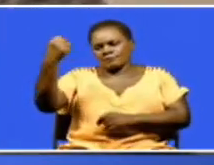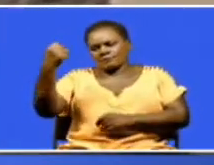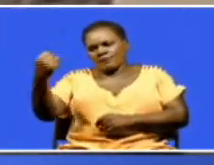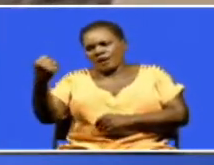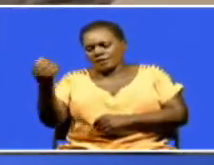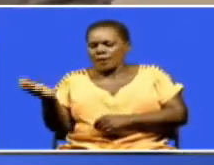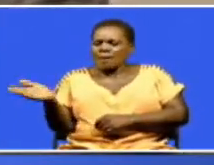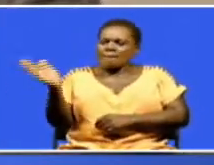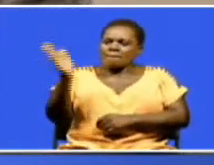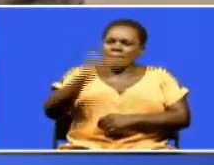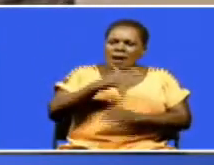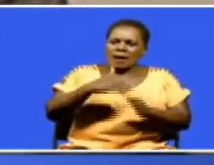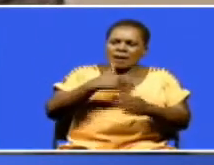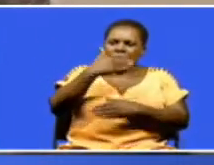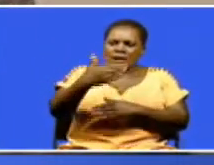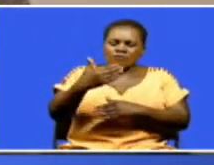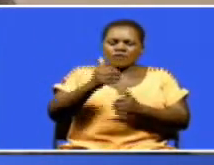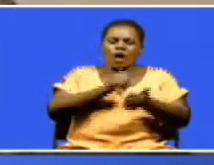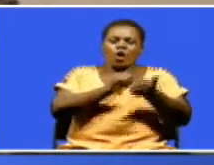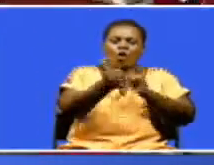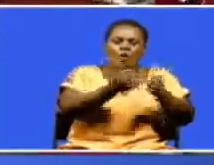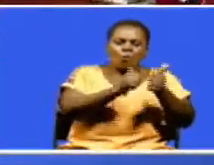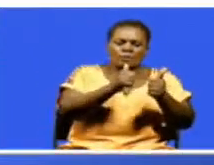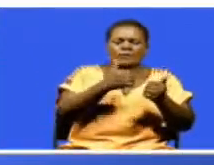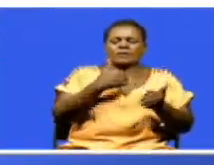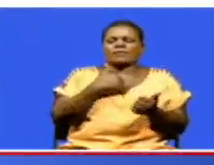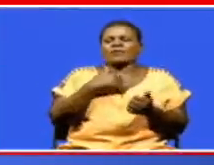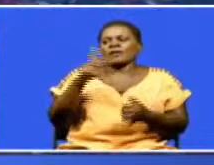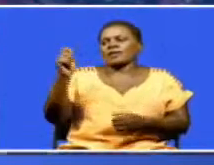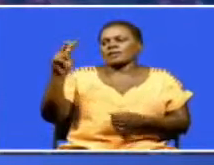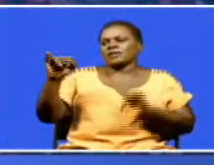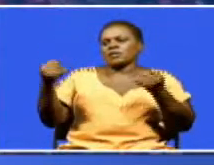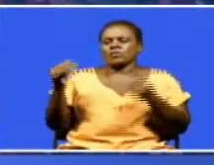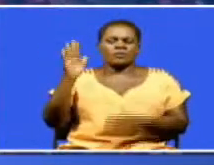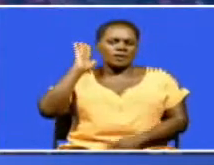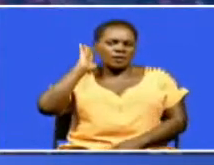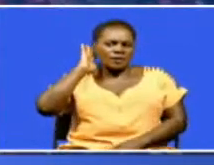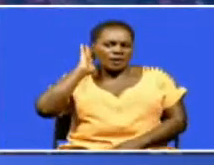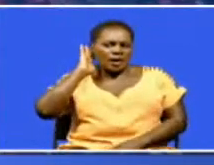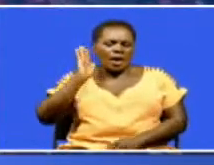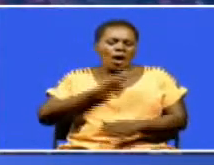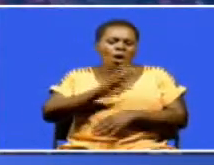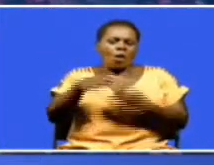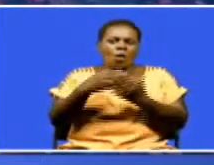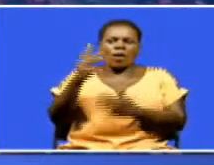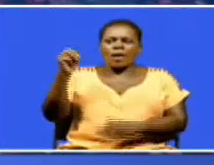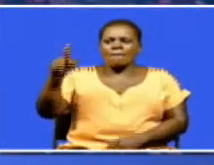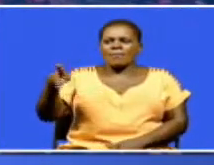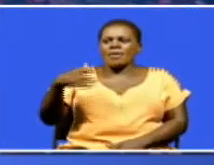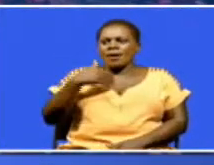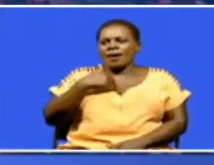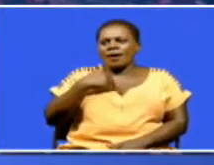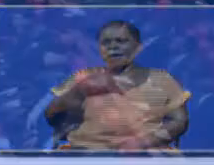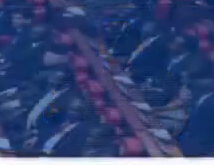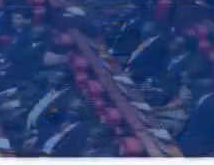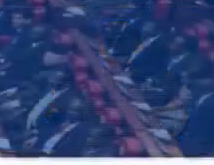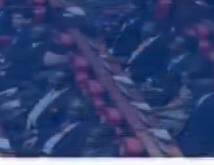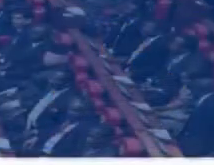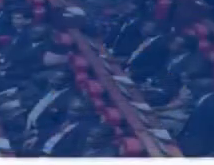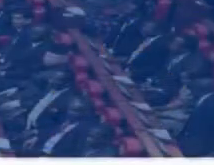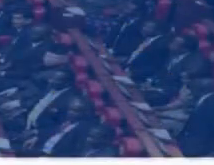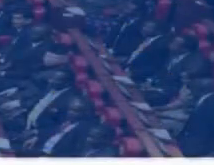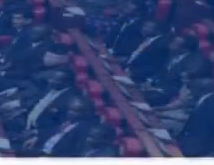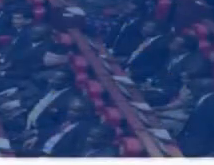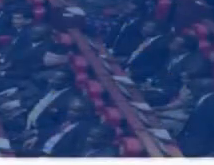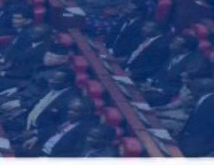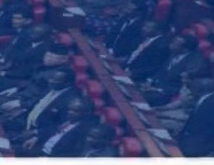will come back after you are competent. KTN News has learned that all MPs have at least a KCSE certificate